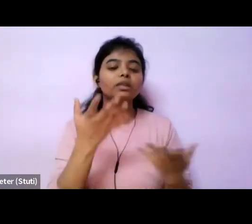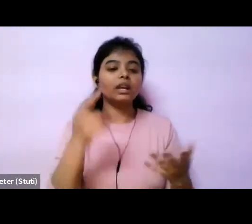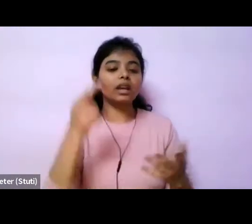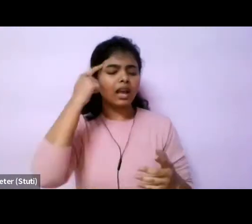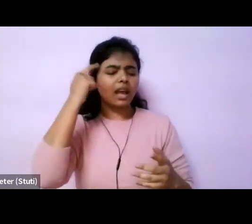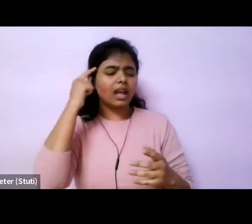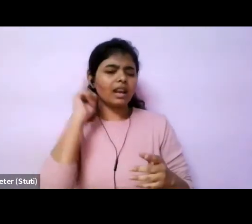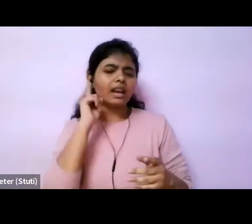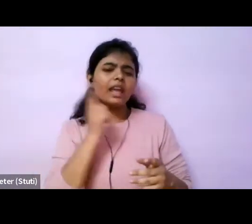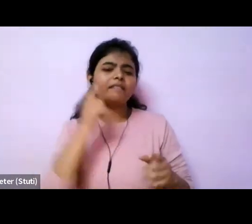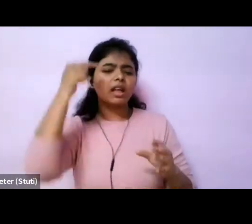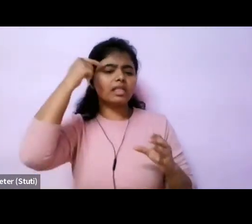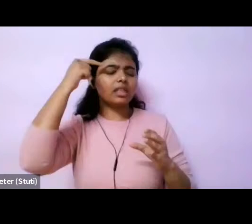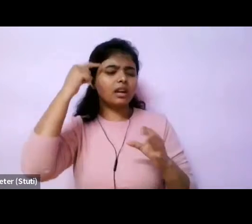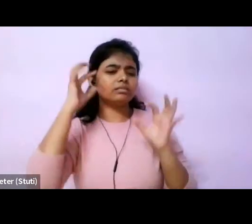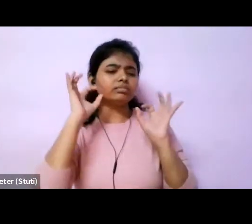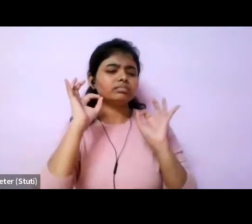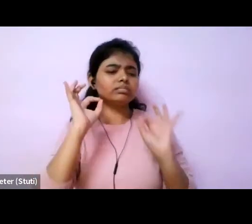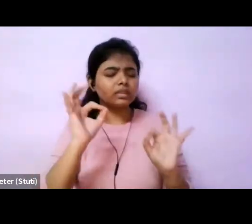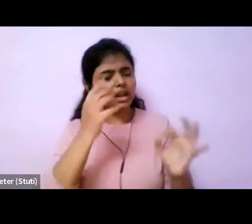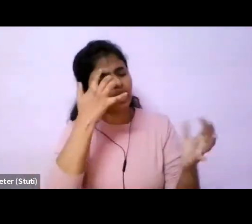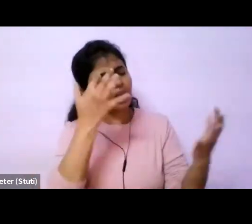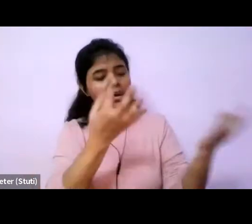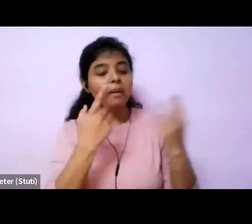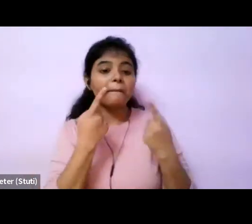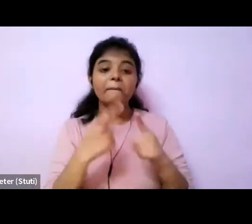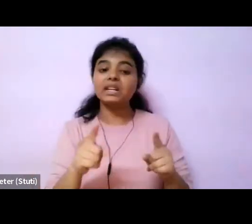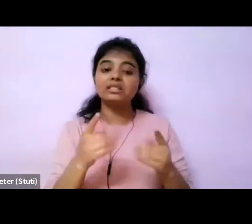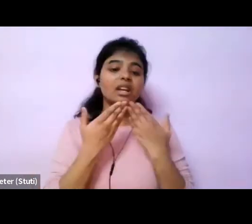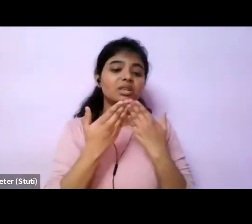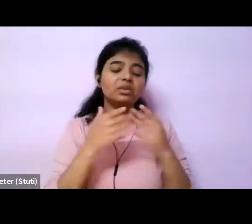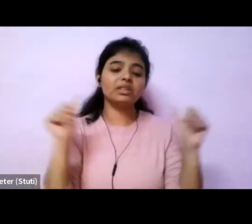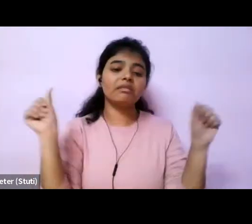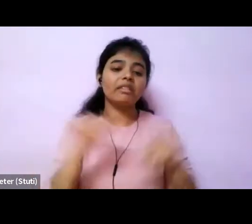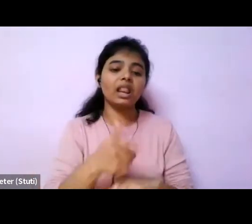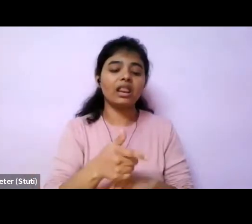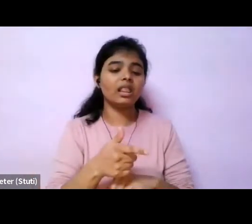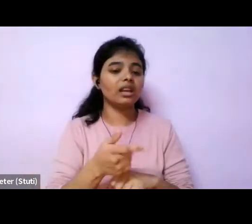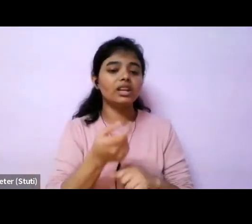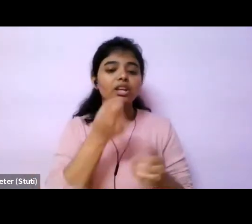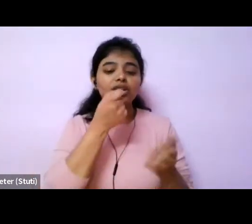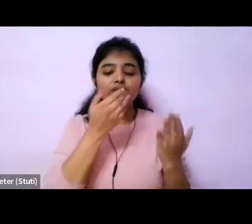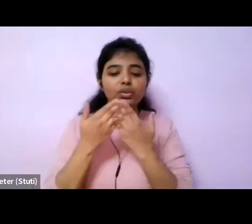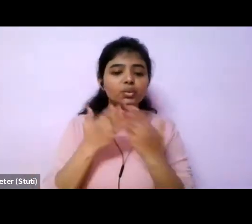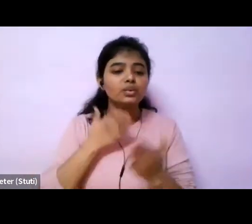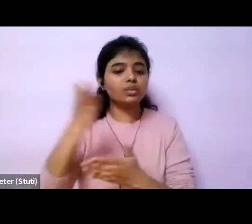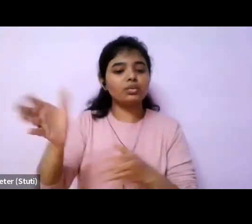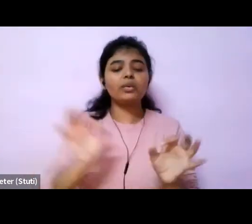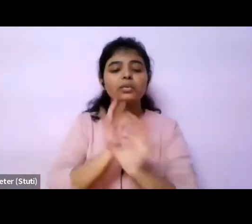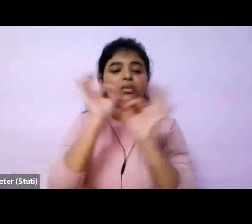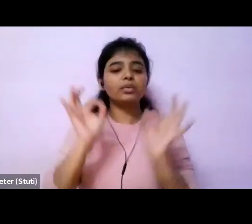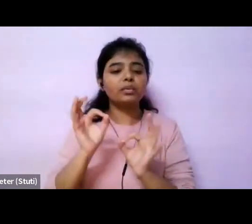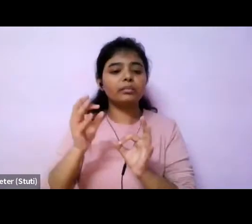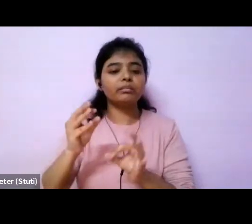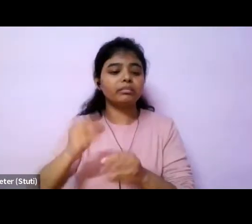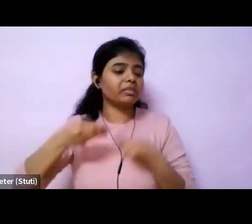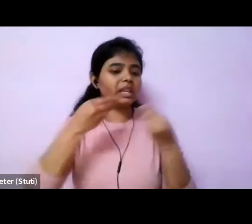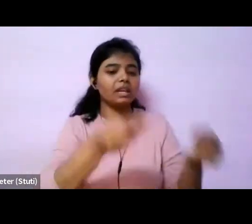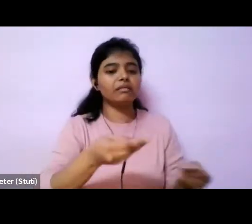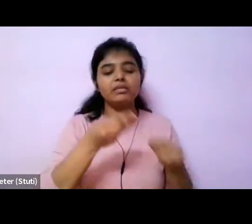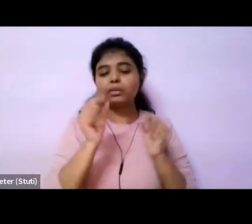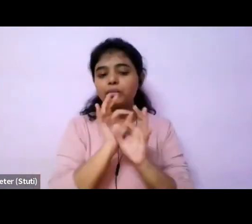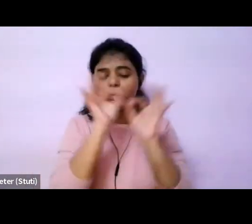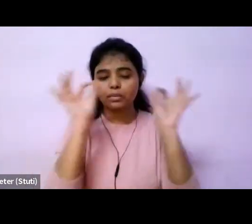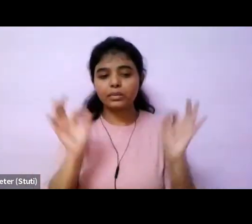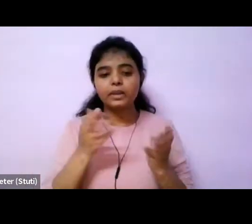deaf people remain uneducated, often illiterate, owing to the lack of adequate educational opportunities.